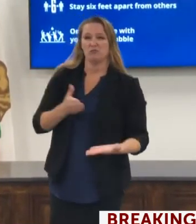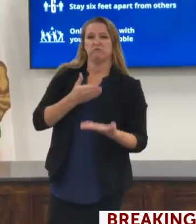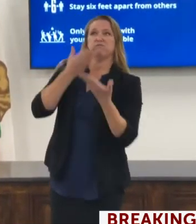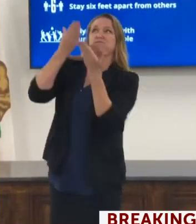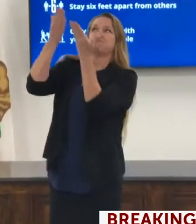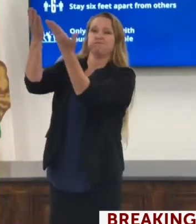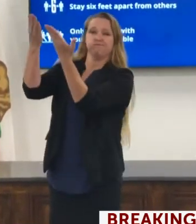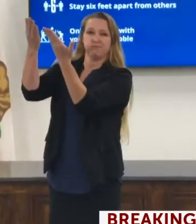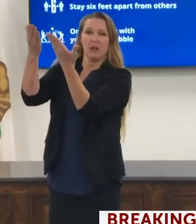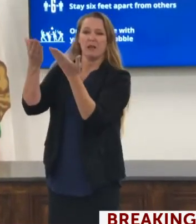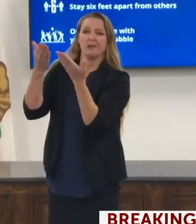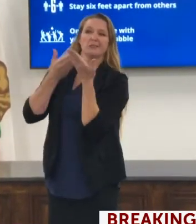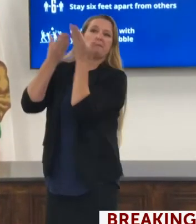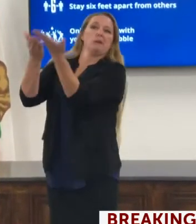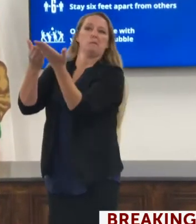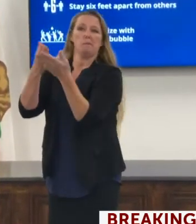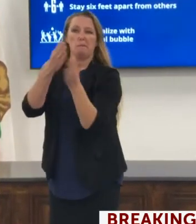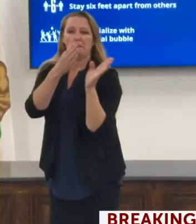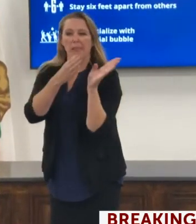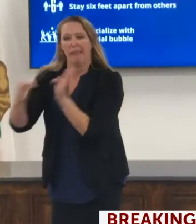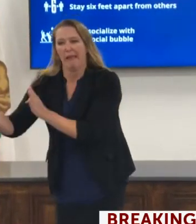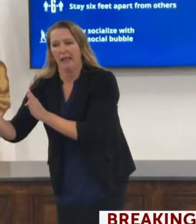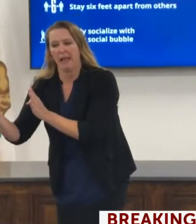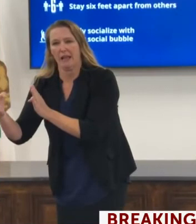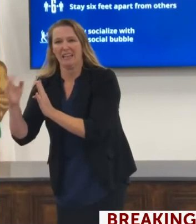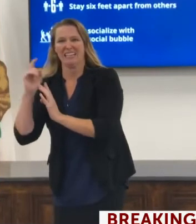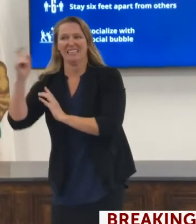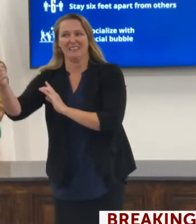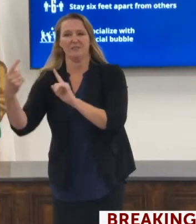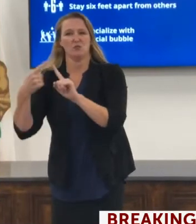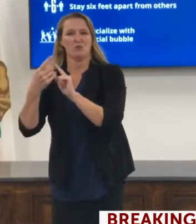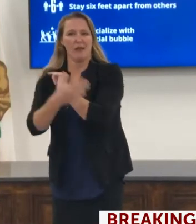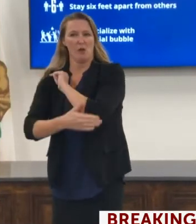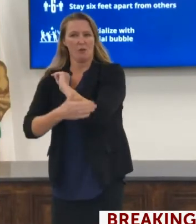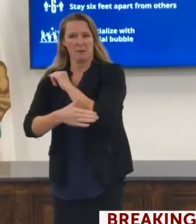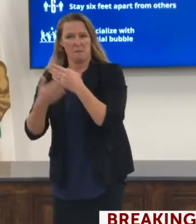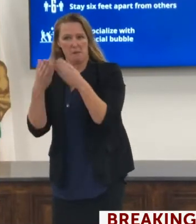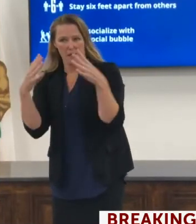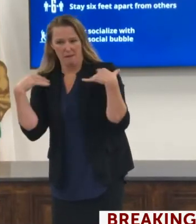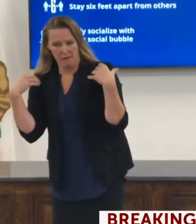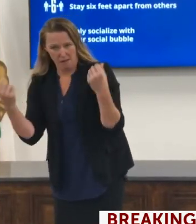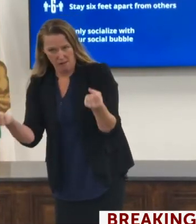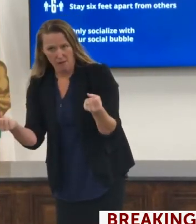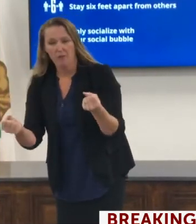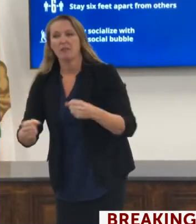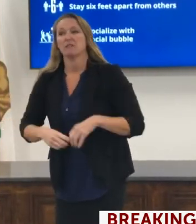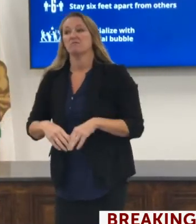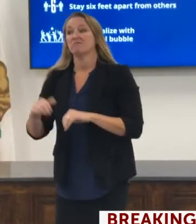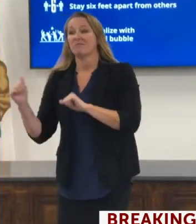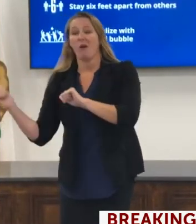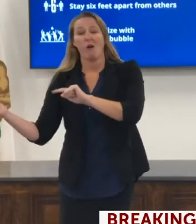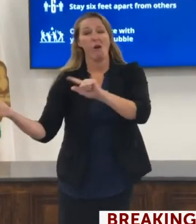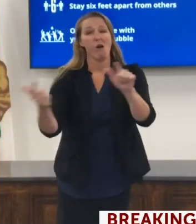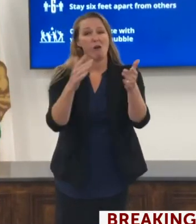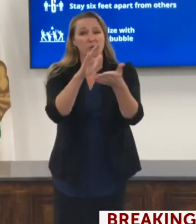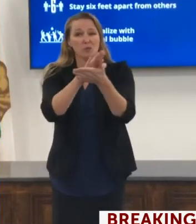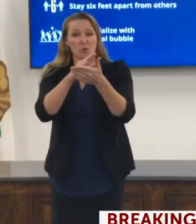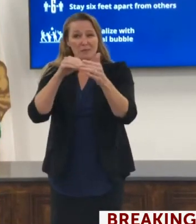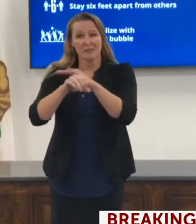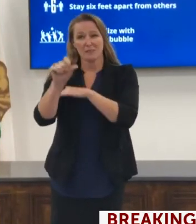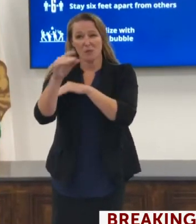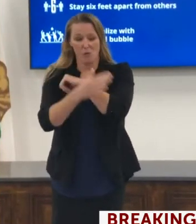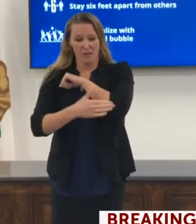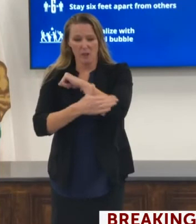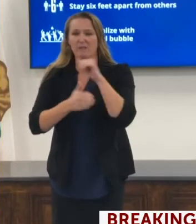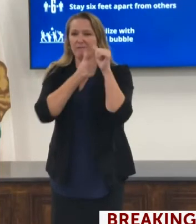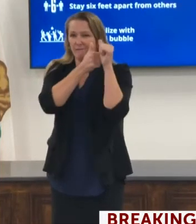instruction to County Public Health for review and consultation. All of the schools in our county are following these guidelines. Per